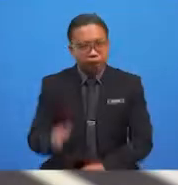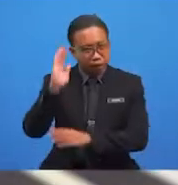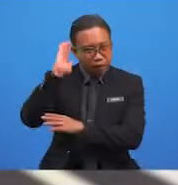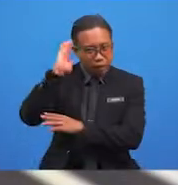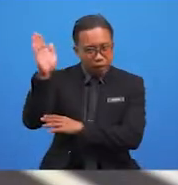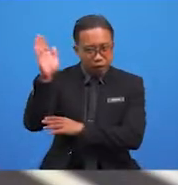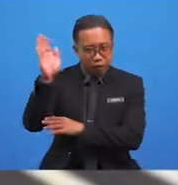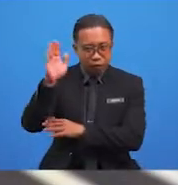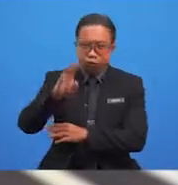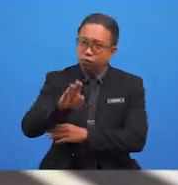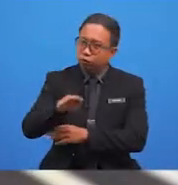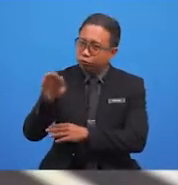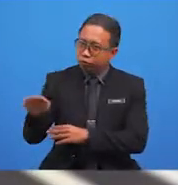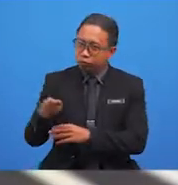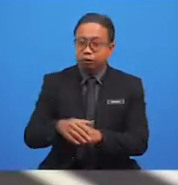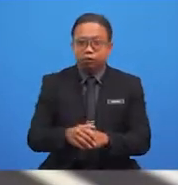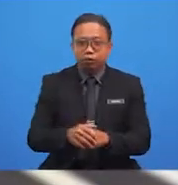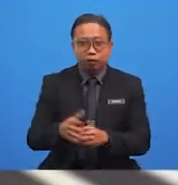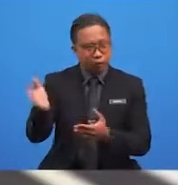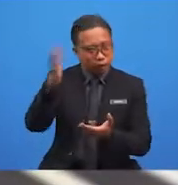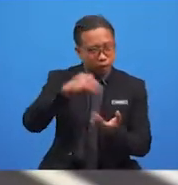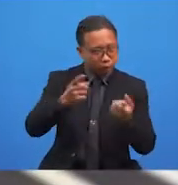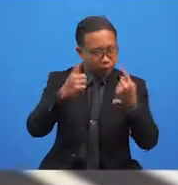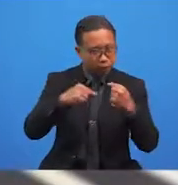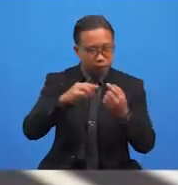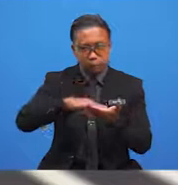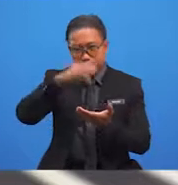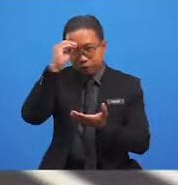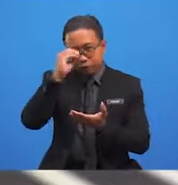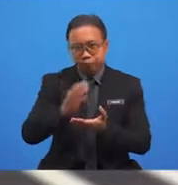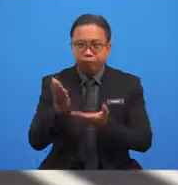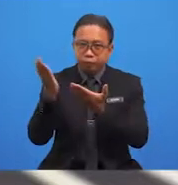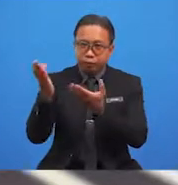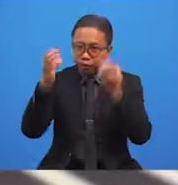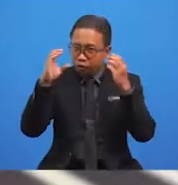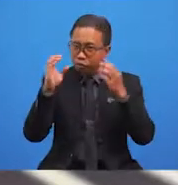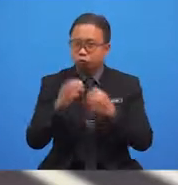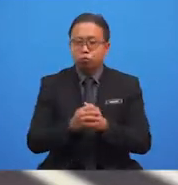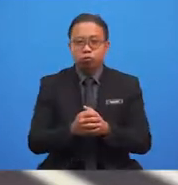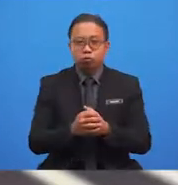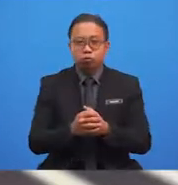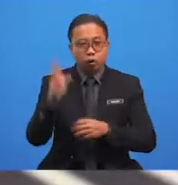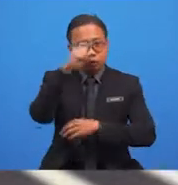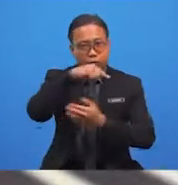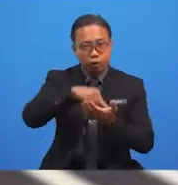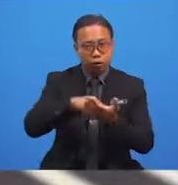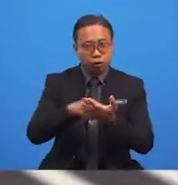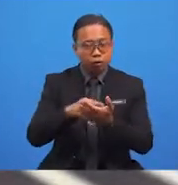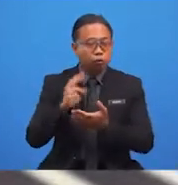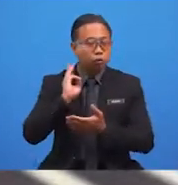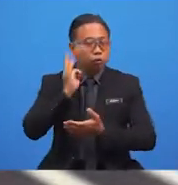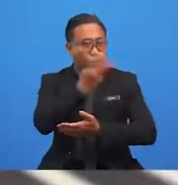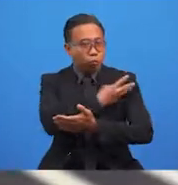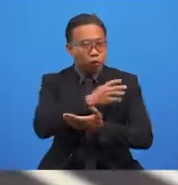Hello students, welcome to our lesson. I am Ifis, and today we're going